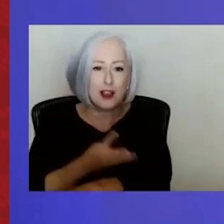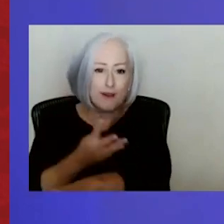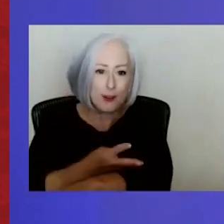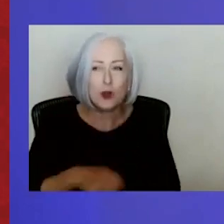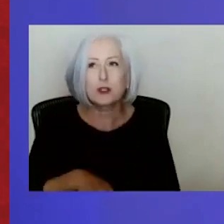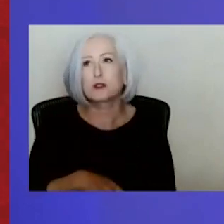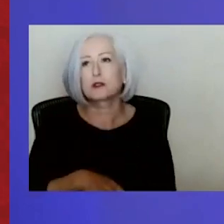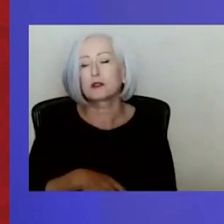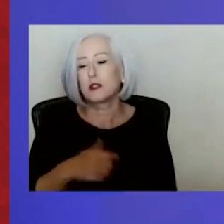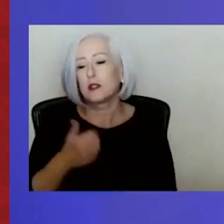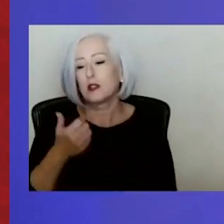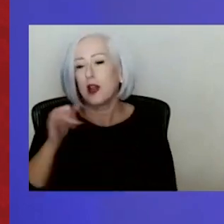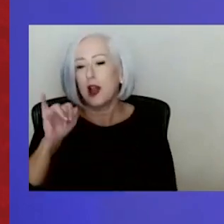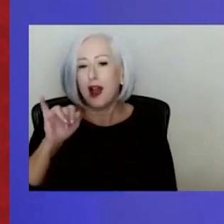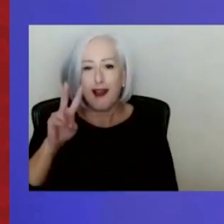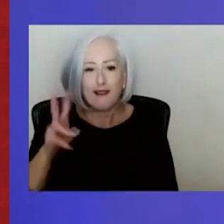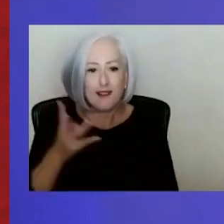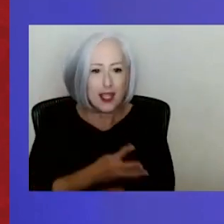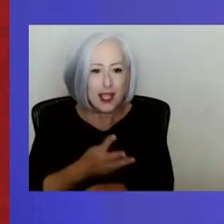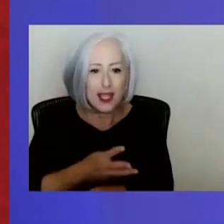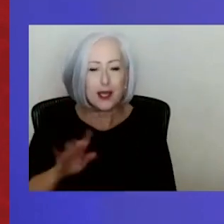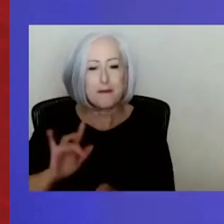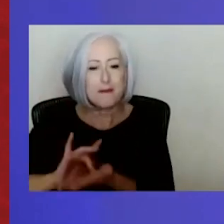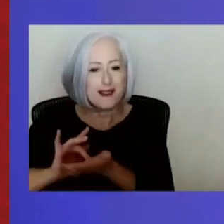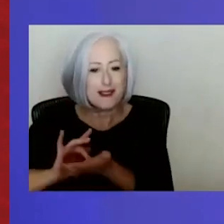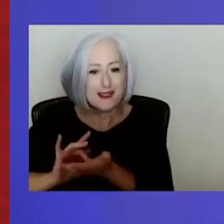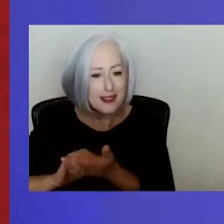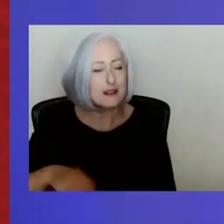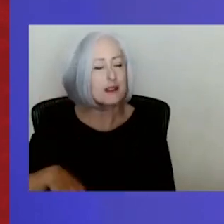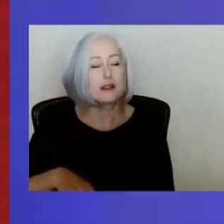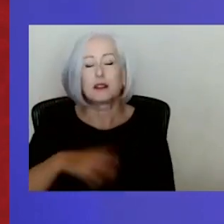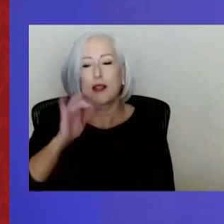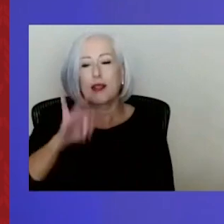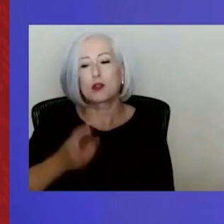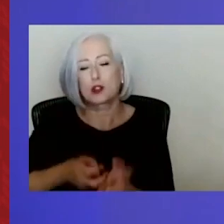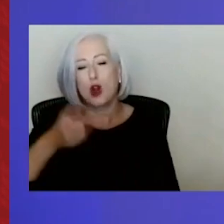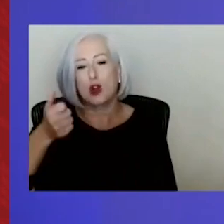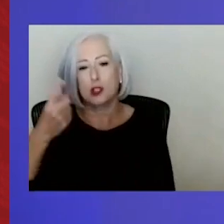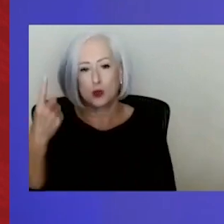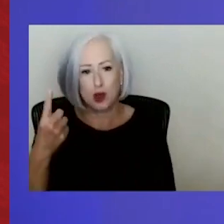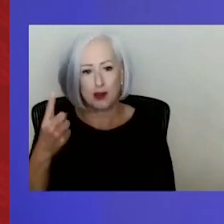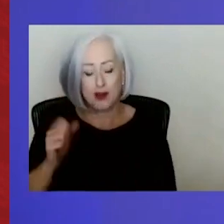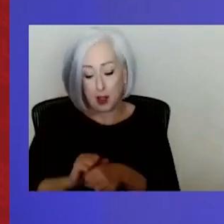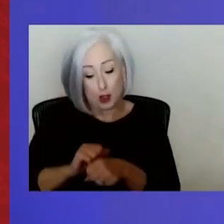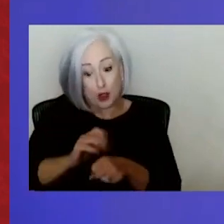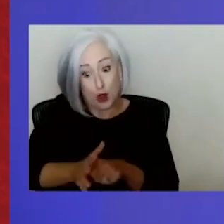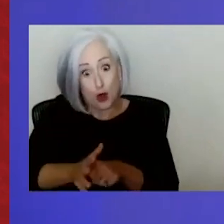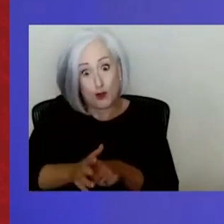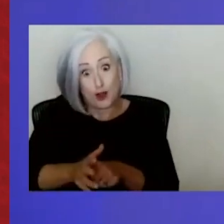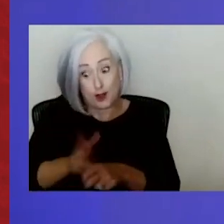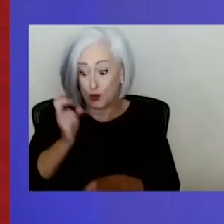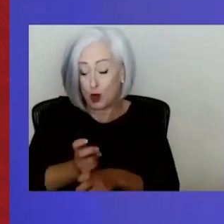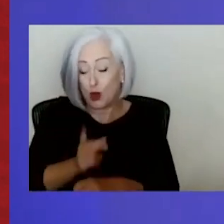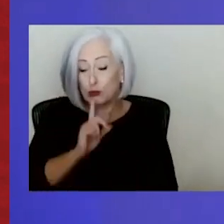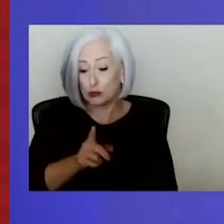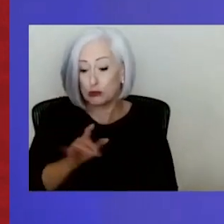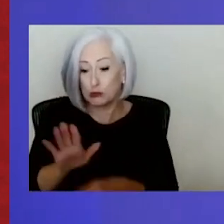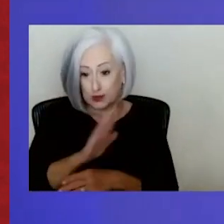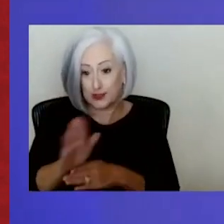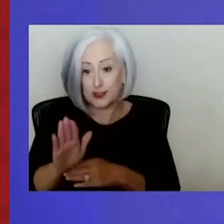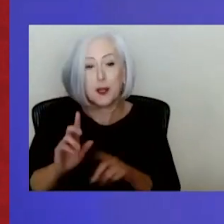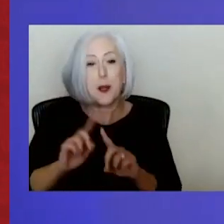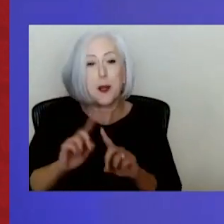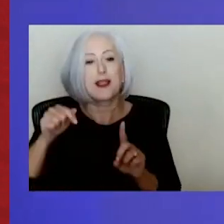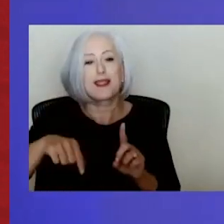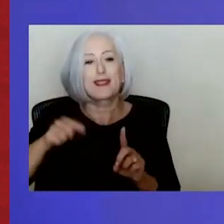IV antibiotic. That was probably the most difficult one. COVID was certainly very difficult. But this is definitely one of the